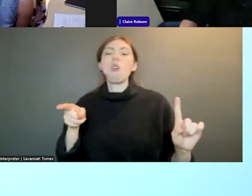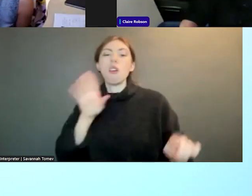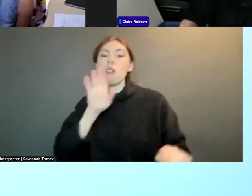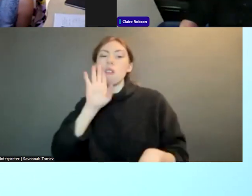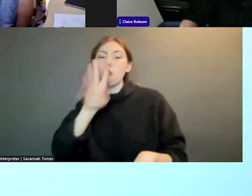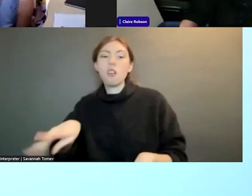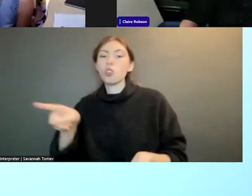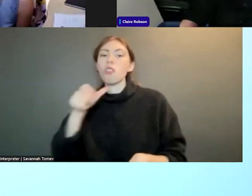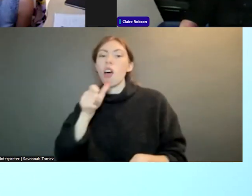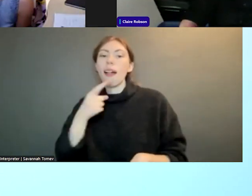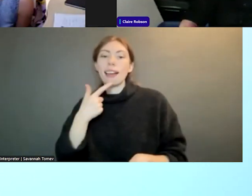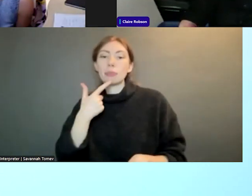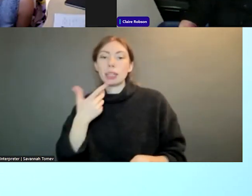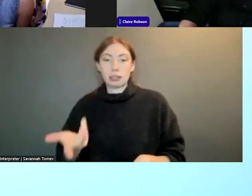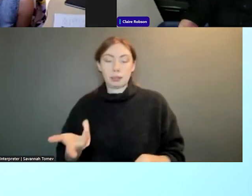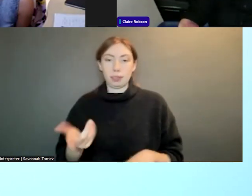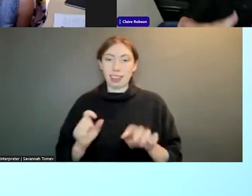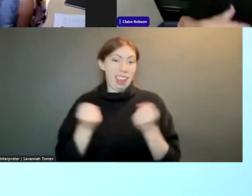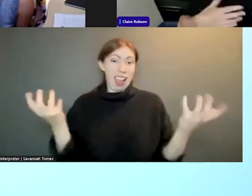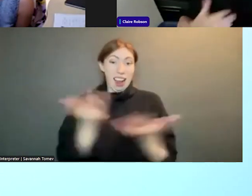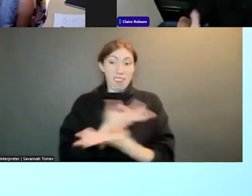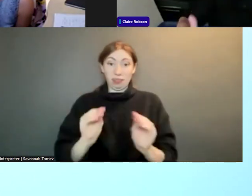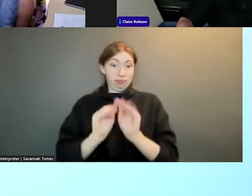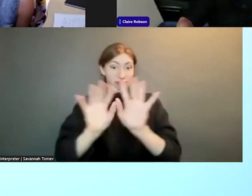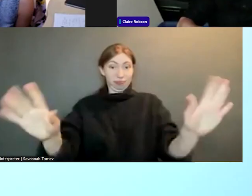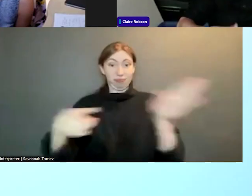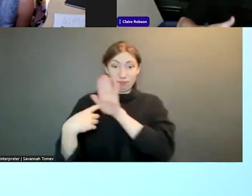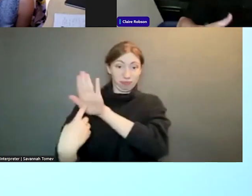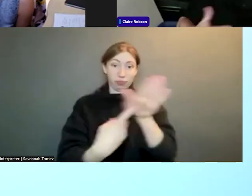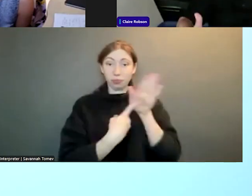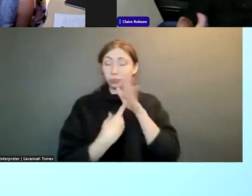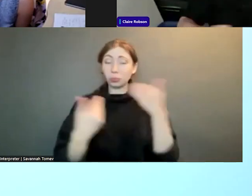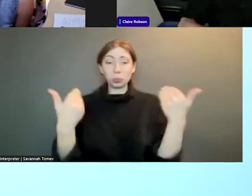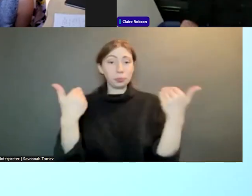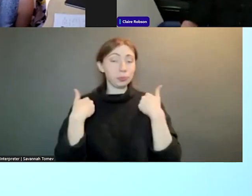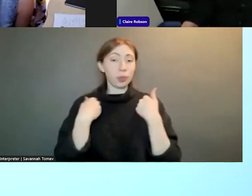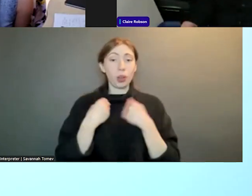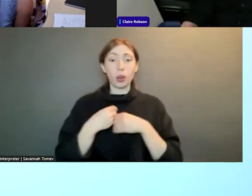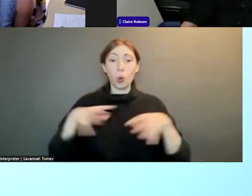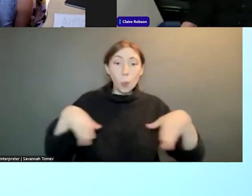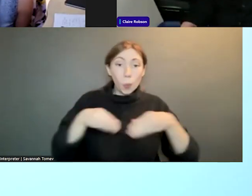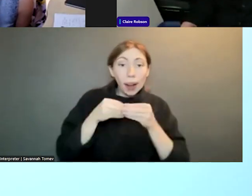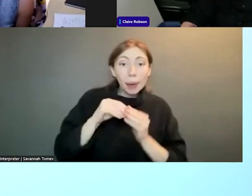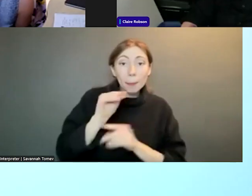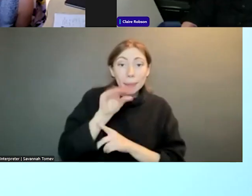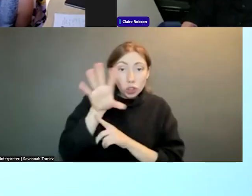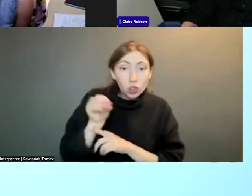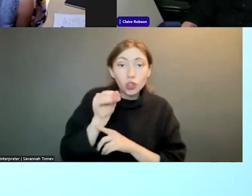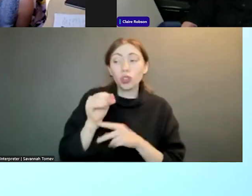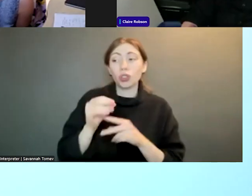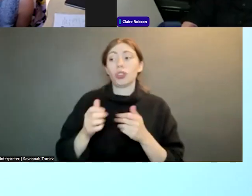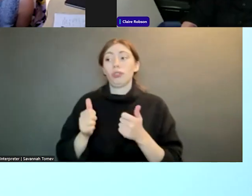right? There were wedding pictures of her being on the cruise with her